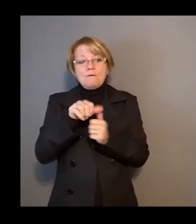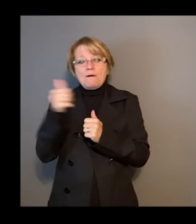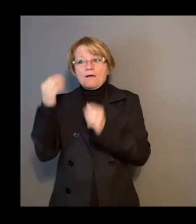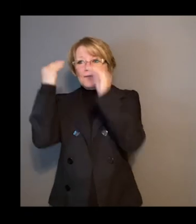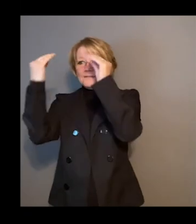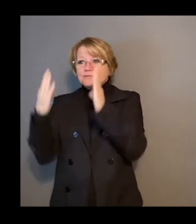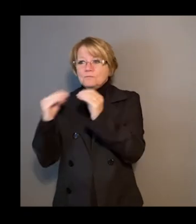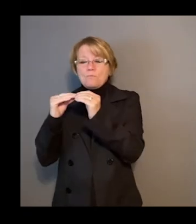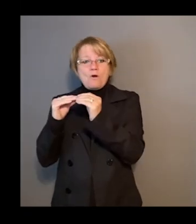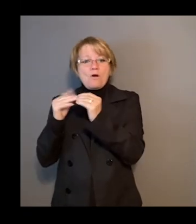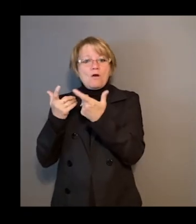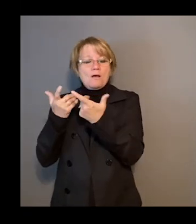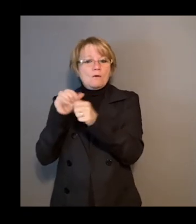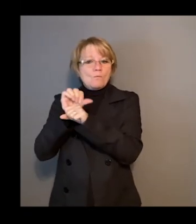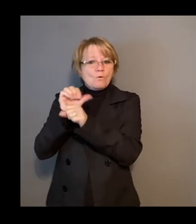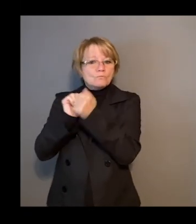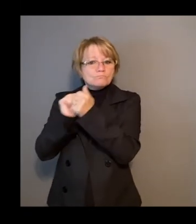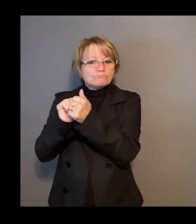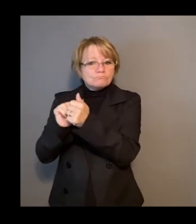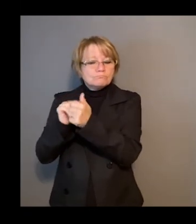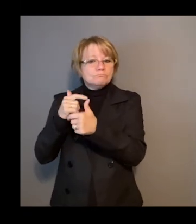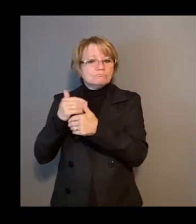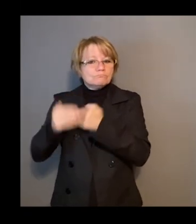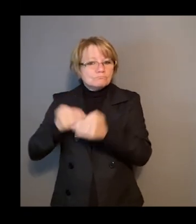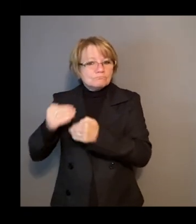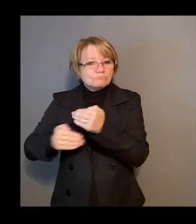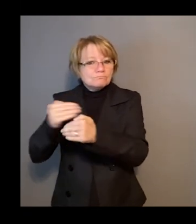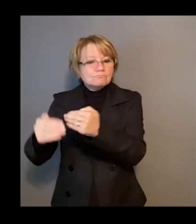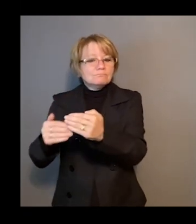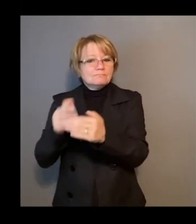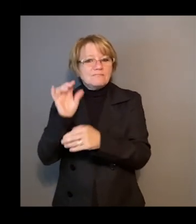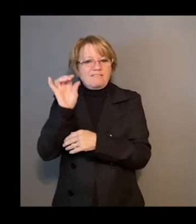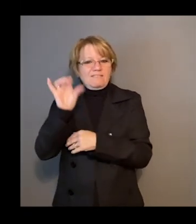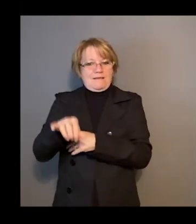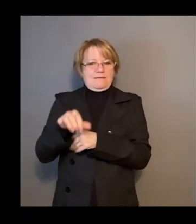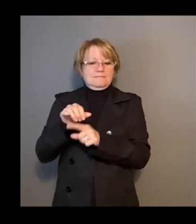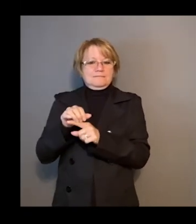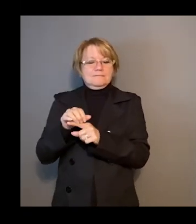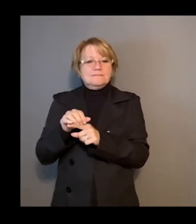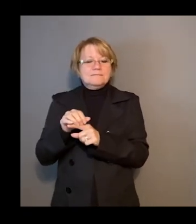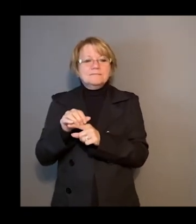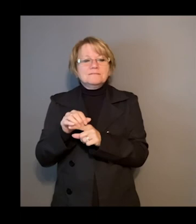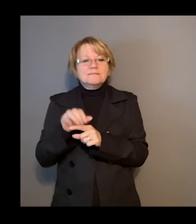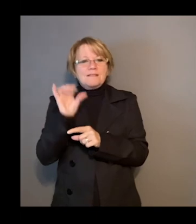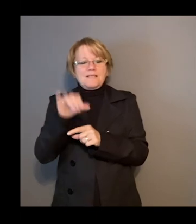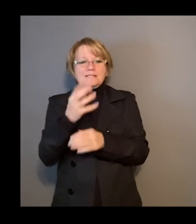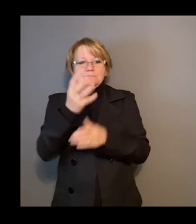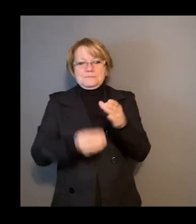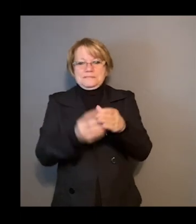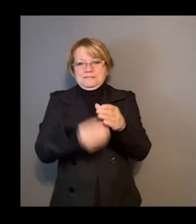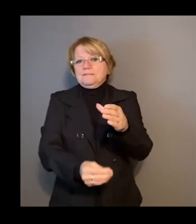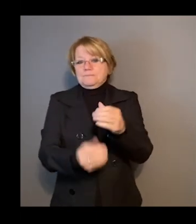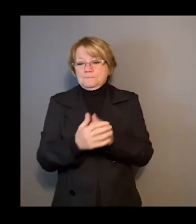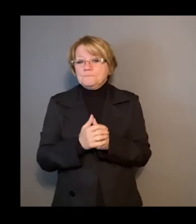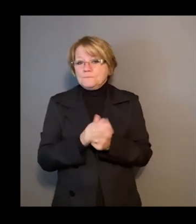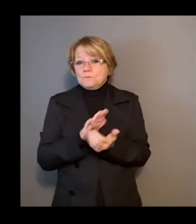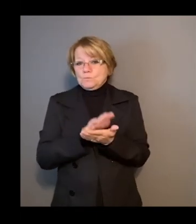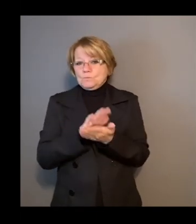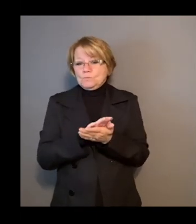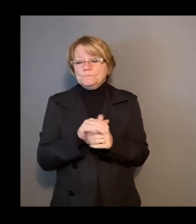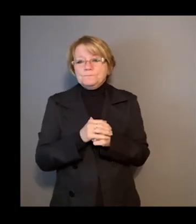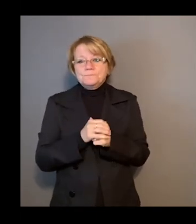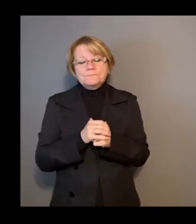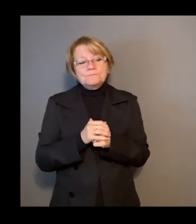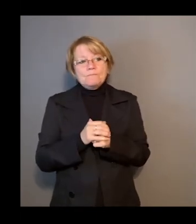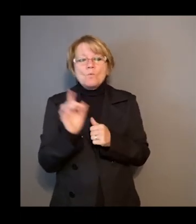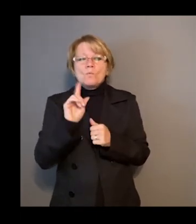are here now and I want you to get there. I think that's what's missing in the school system is that passion for the teacher, right? Instead of just like,